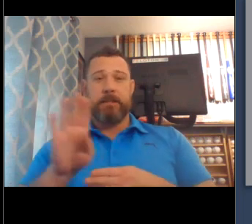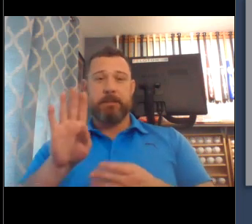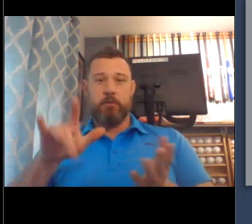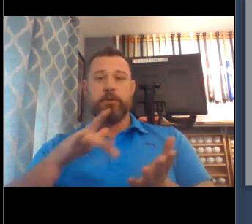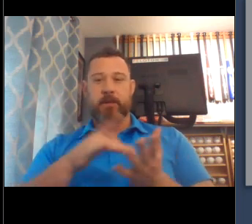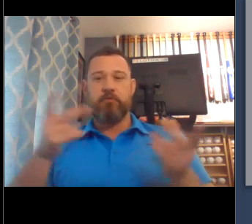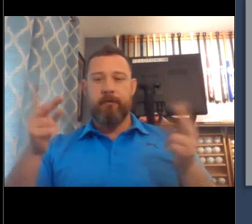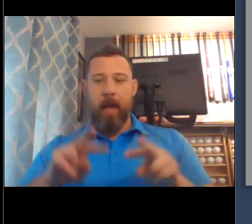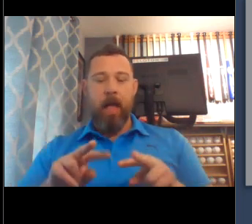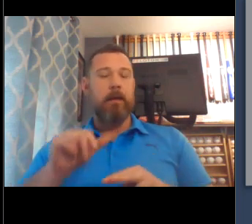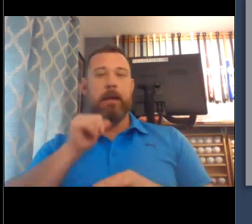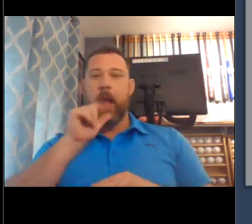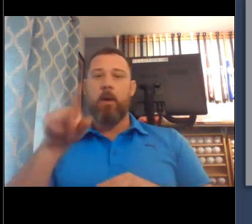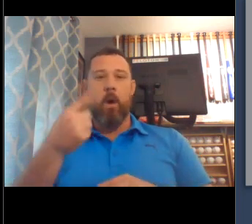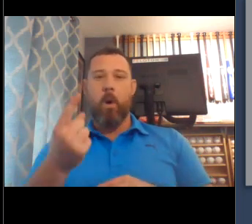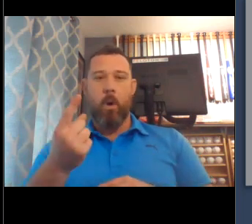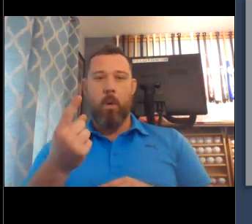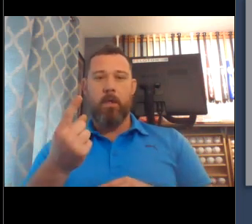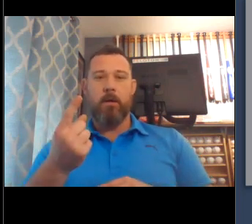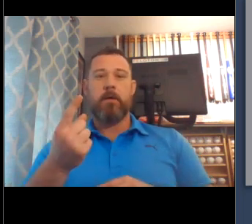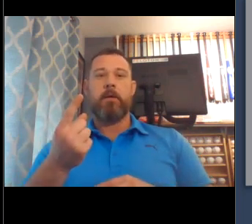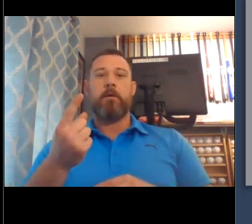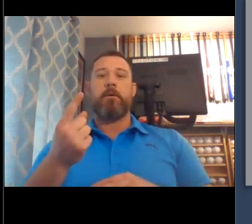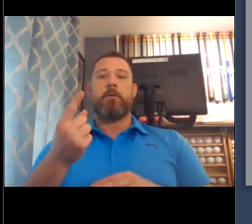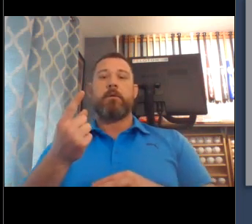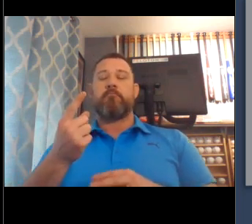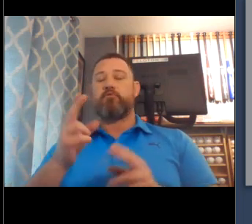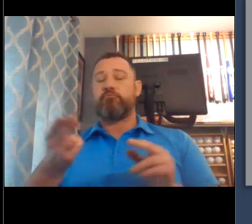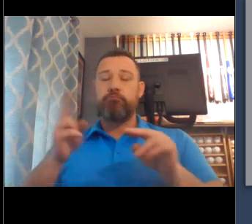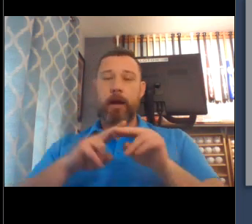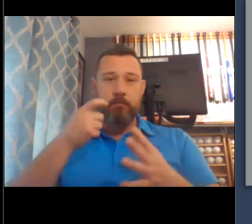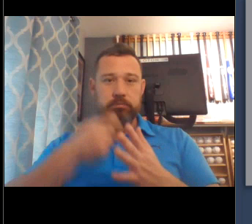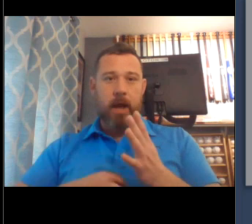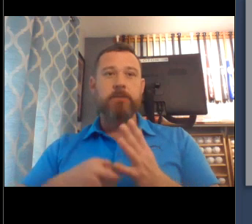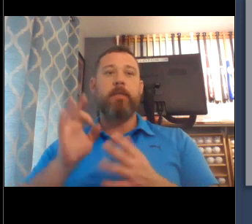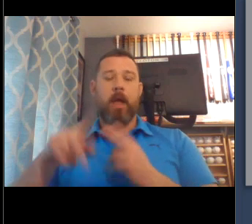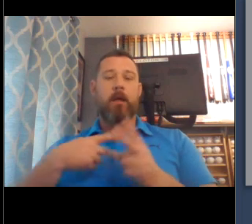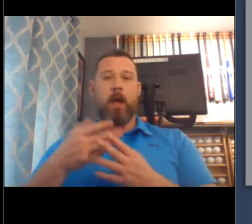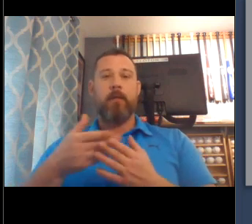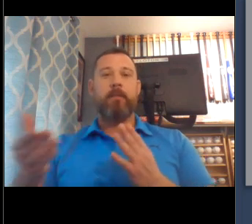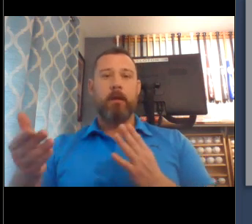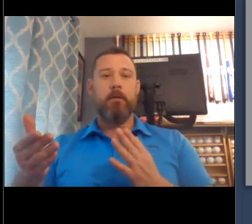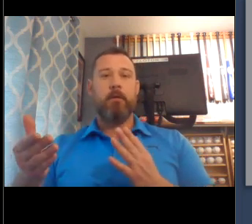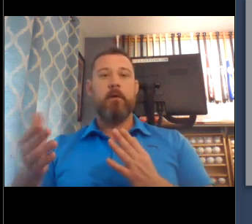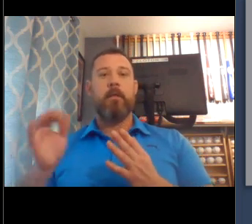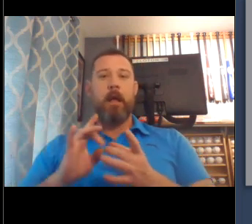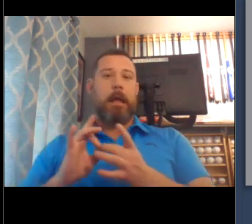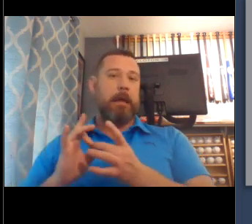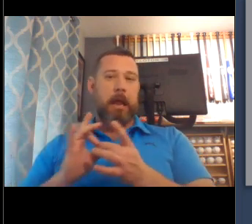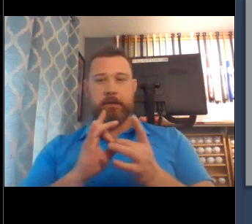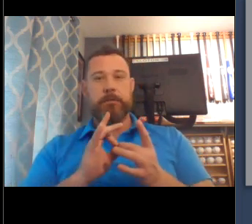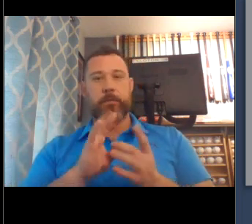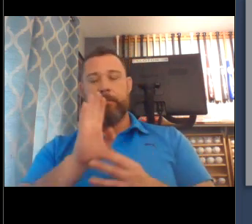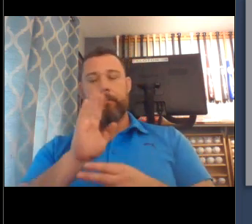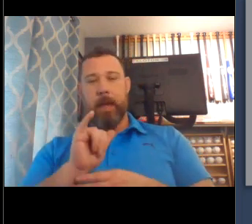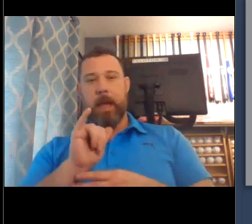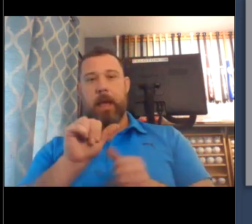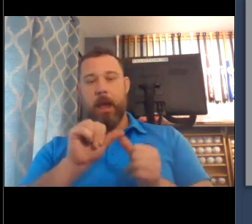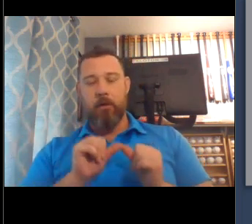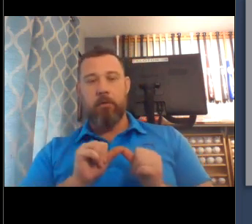people commuting from San Francisco and raising the prices and doing those kinds of things. That connection between the Bay Area and Los